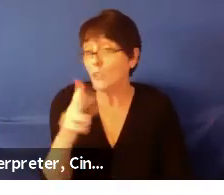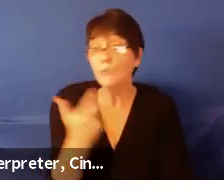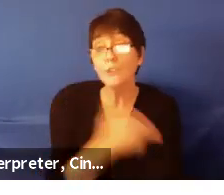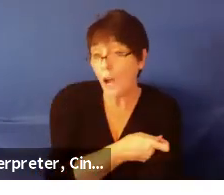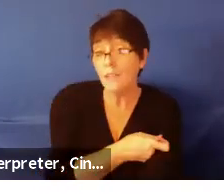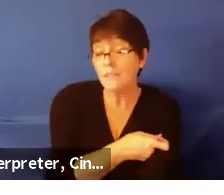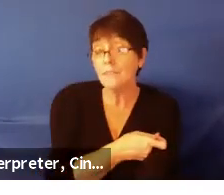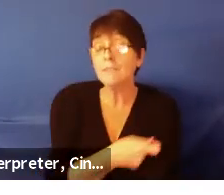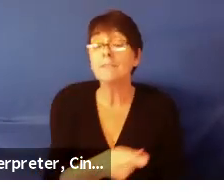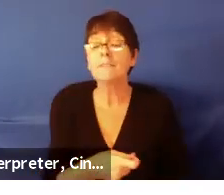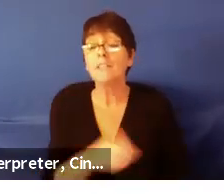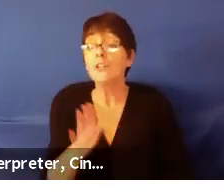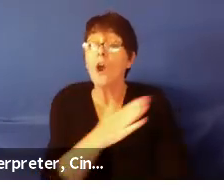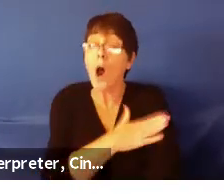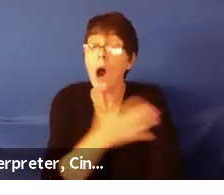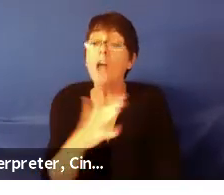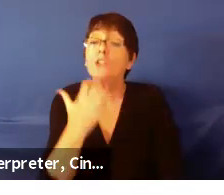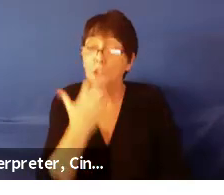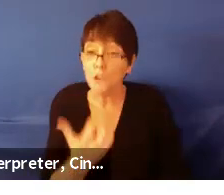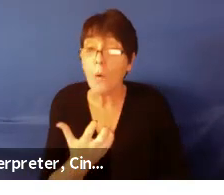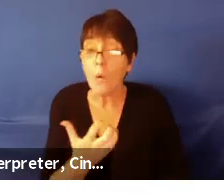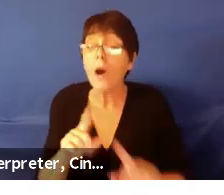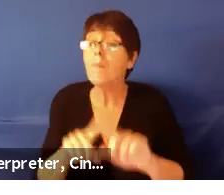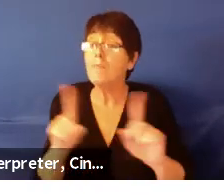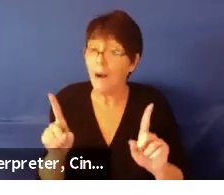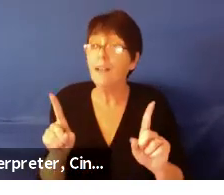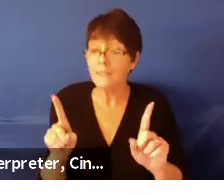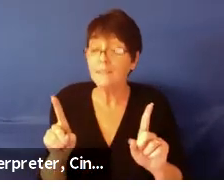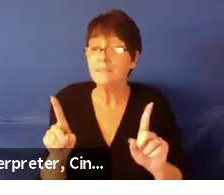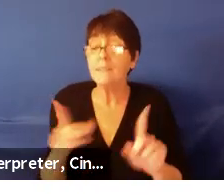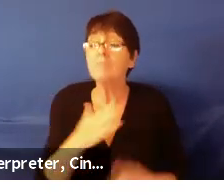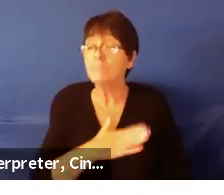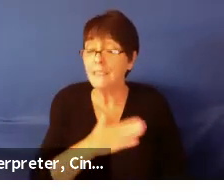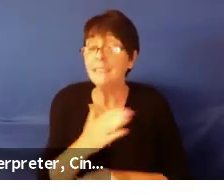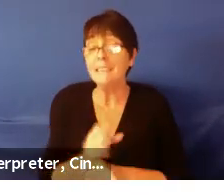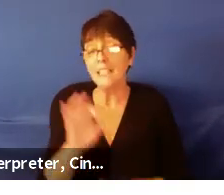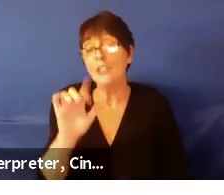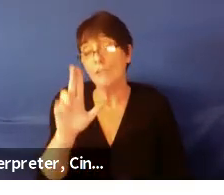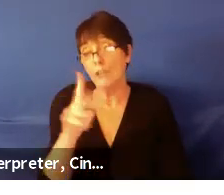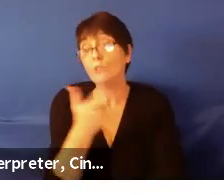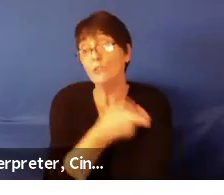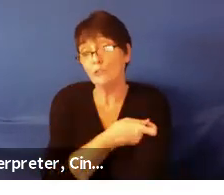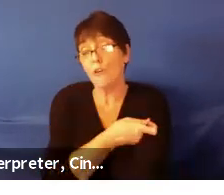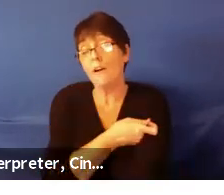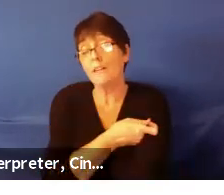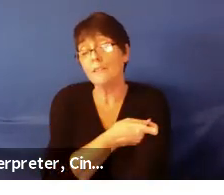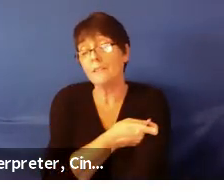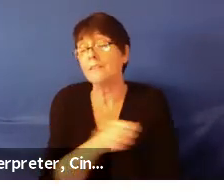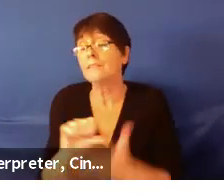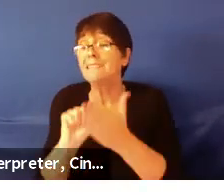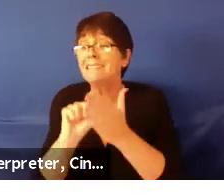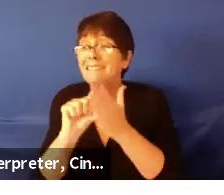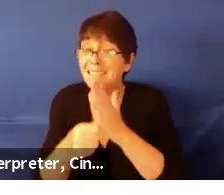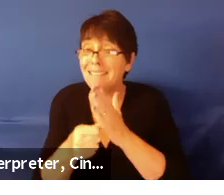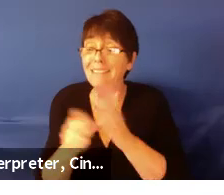so your arm might be sore, but please get your flu shot. Again, critically